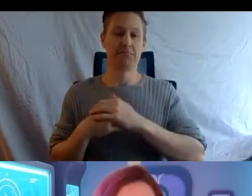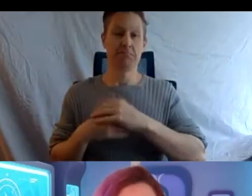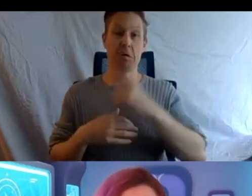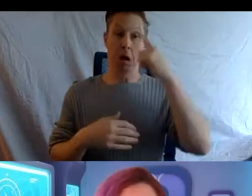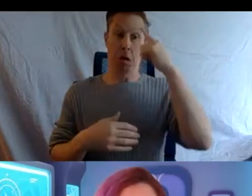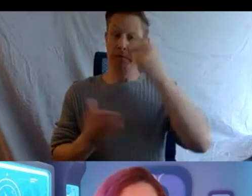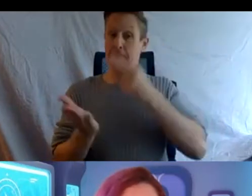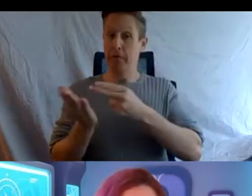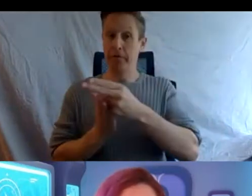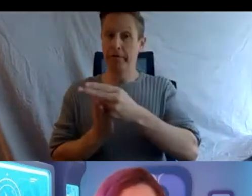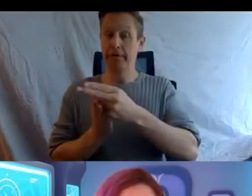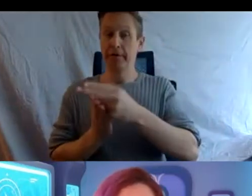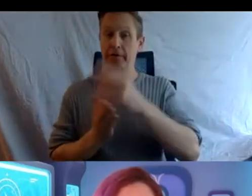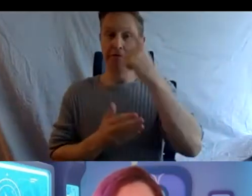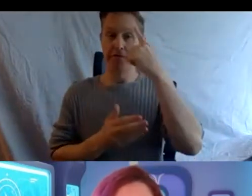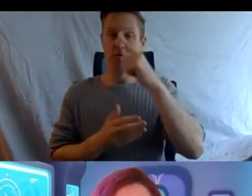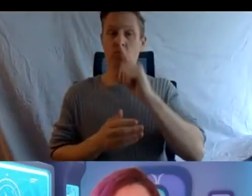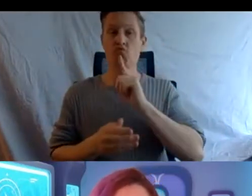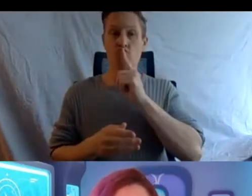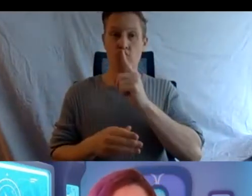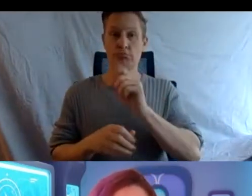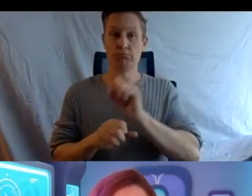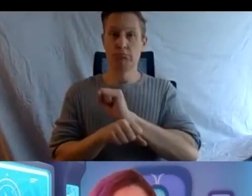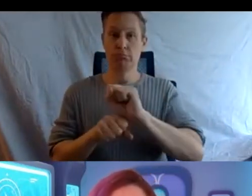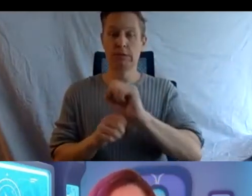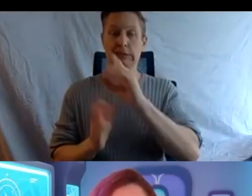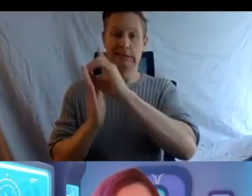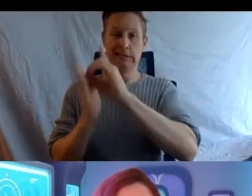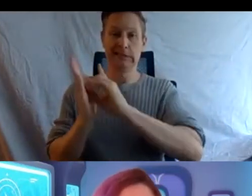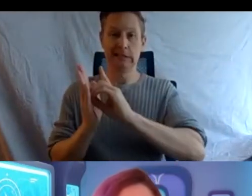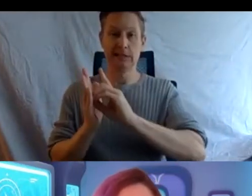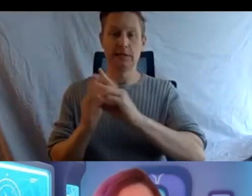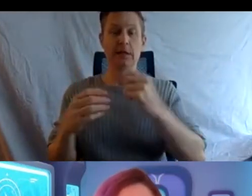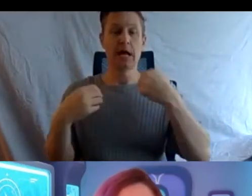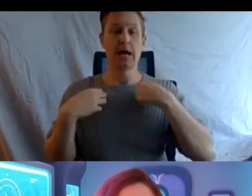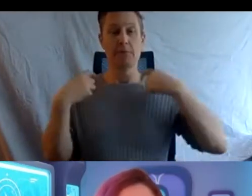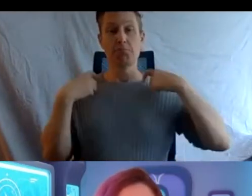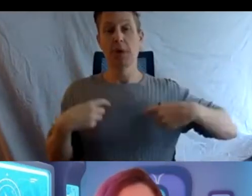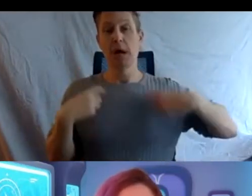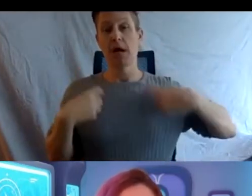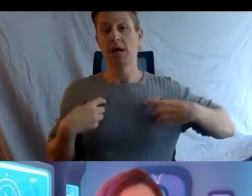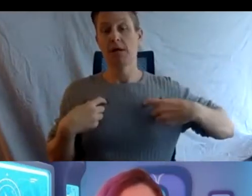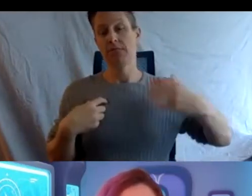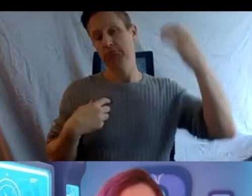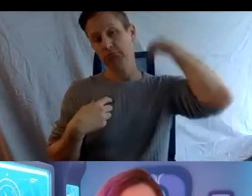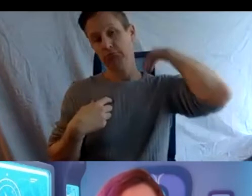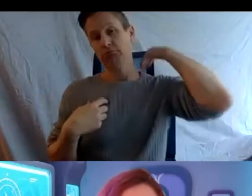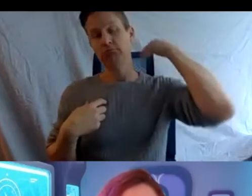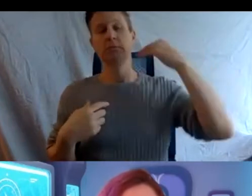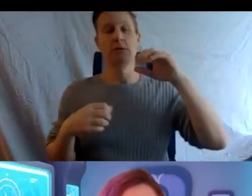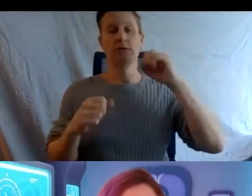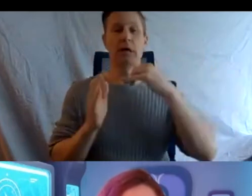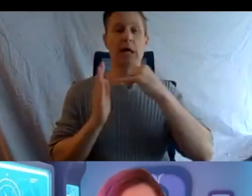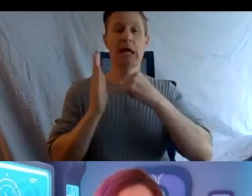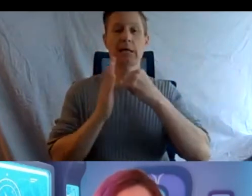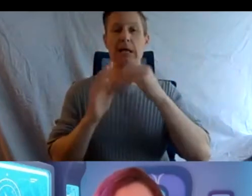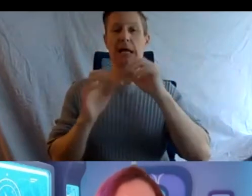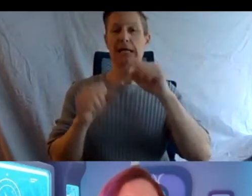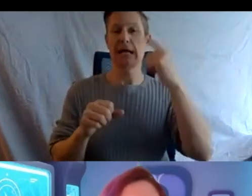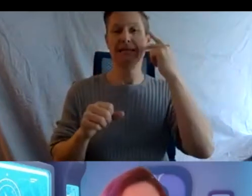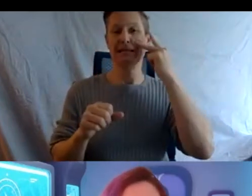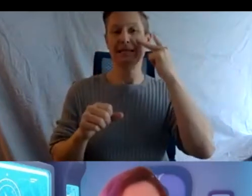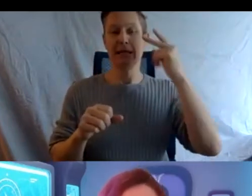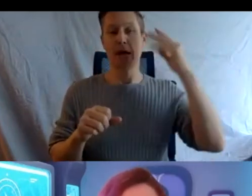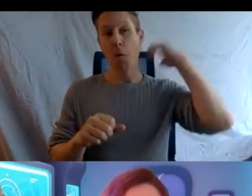to what the real design is. We gave them a little pack on the back, that animation pocket, you can pull out kind of magic things,